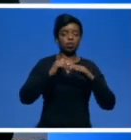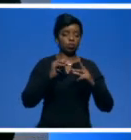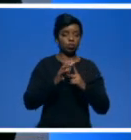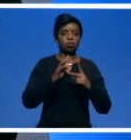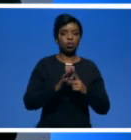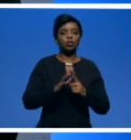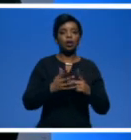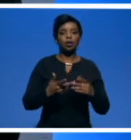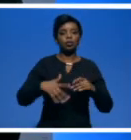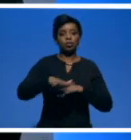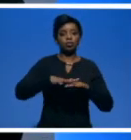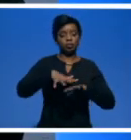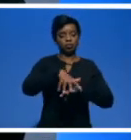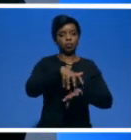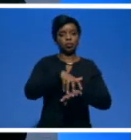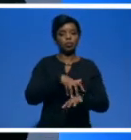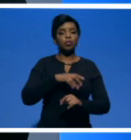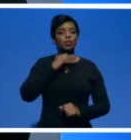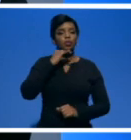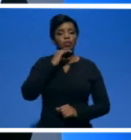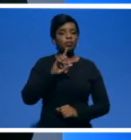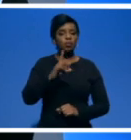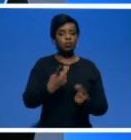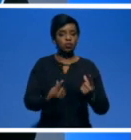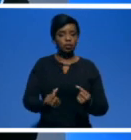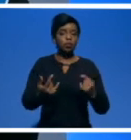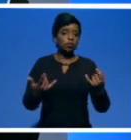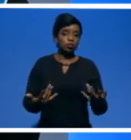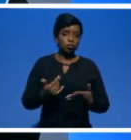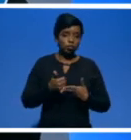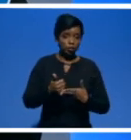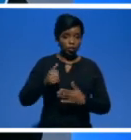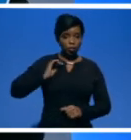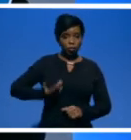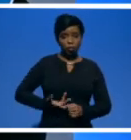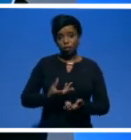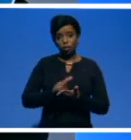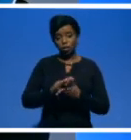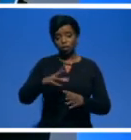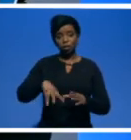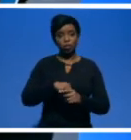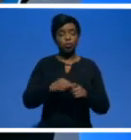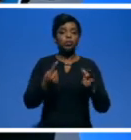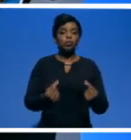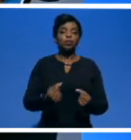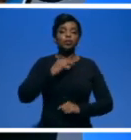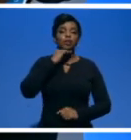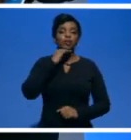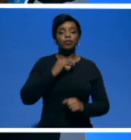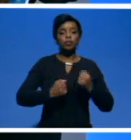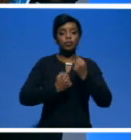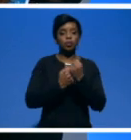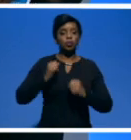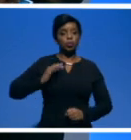done to give women-owned enterprises a fair chance in the economy? Are we doing enough to support the women who